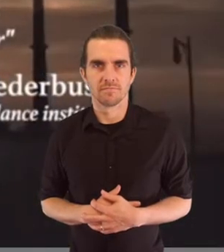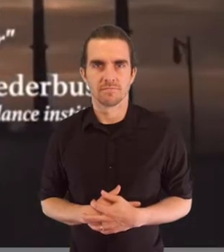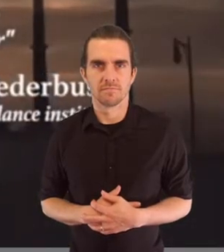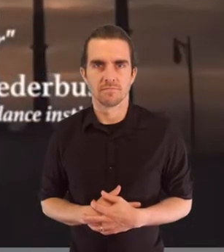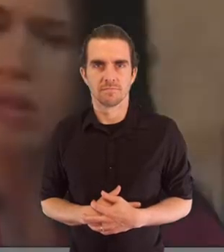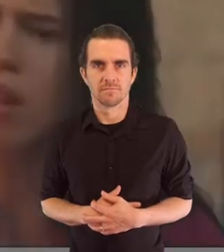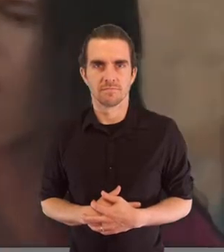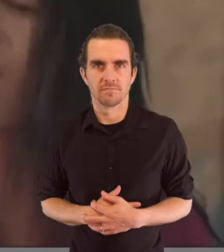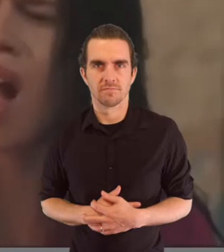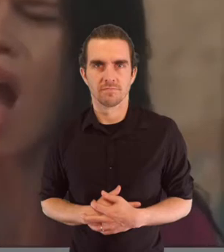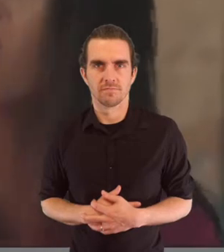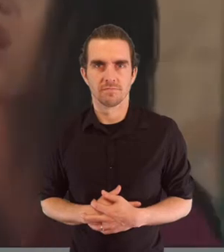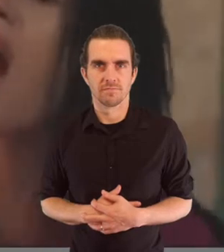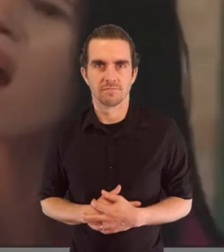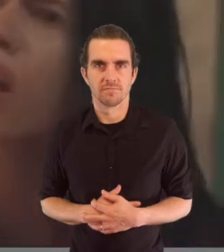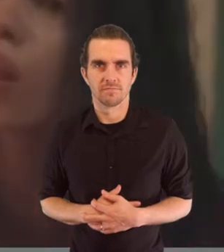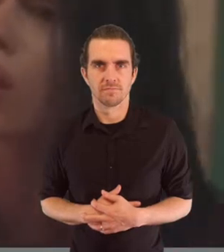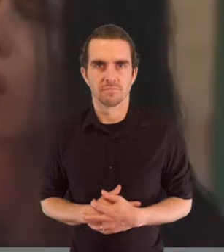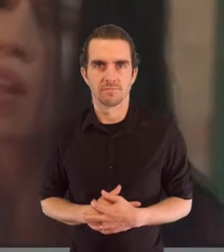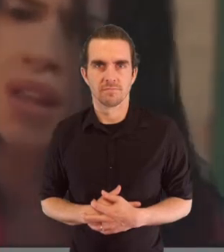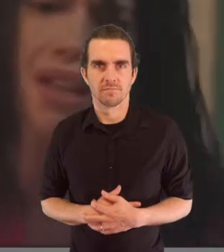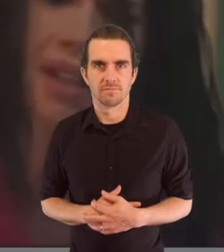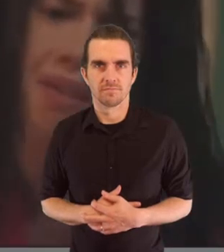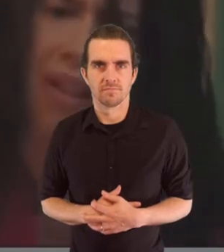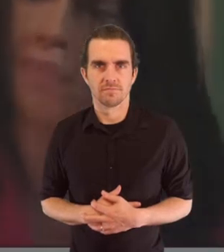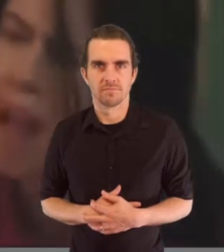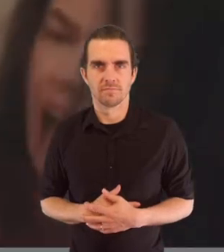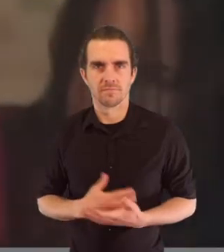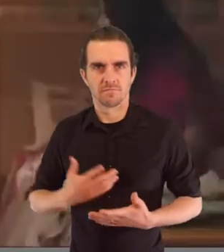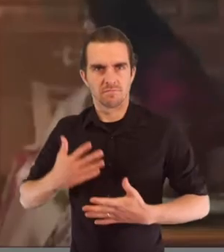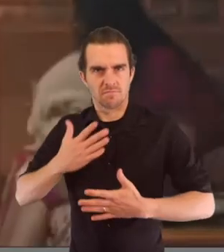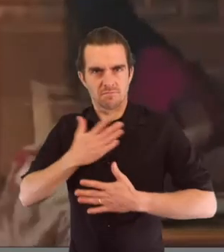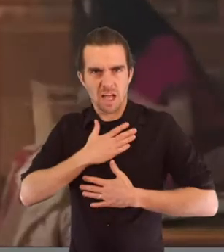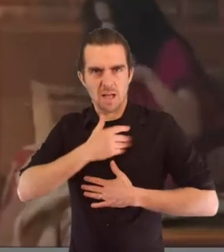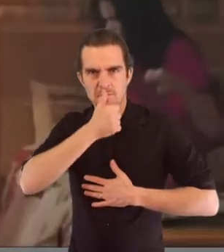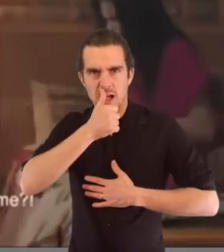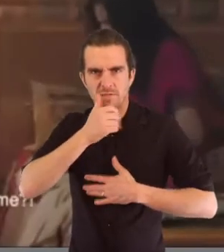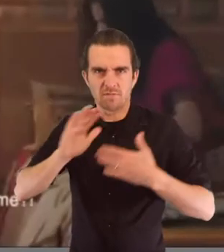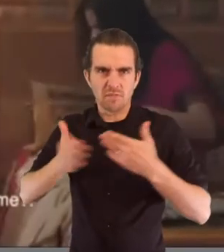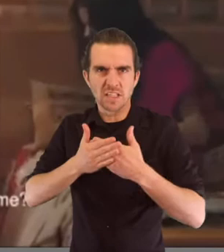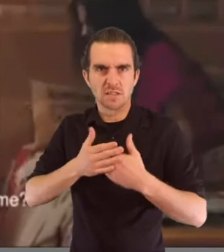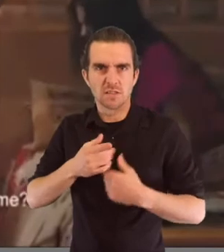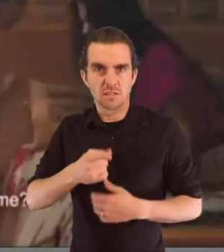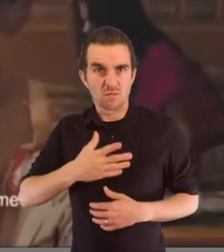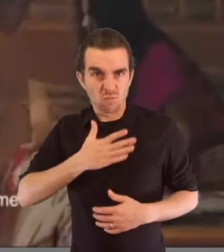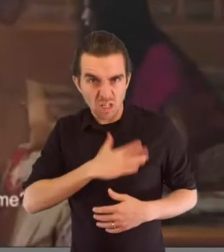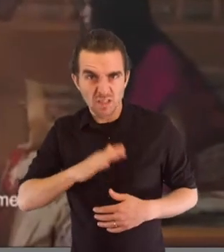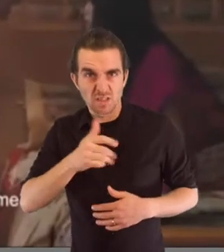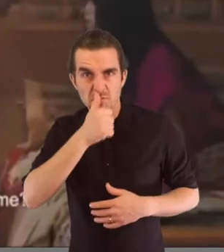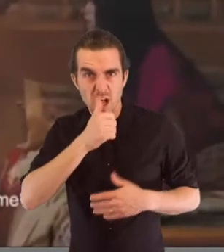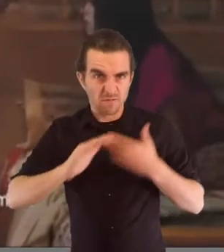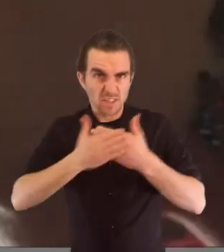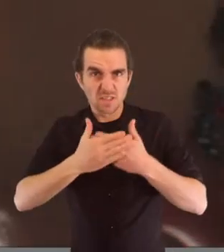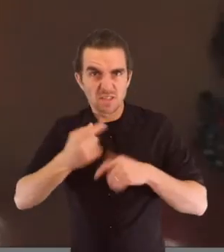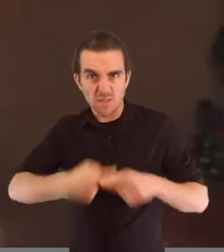in films. This is all from the trailer. "This is my privacy," she says to her mum. "You want privacy from